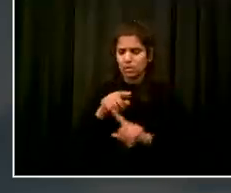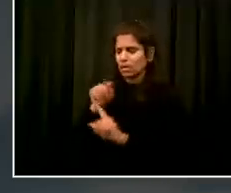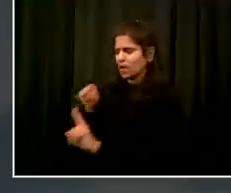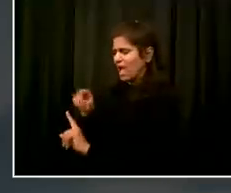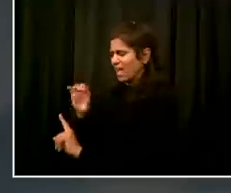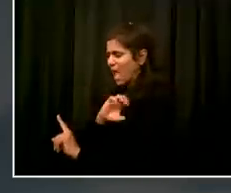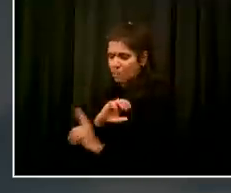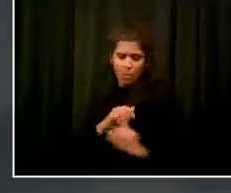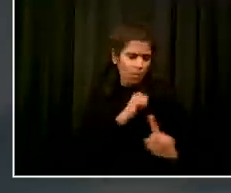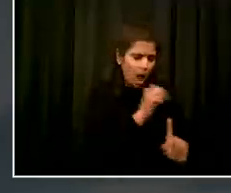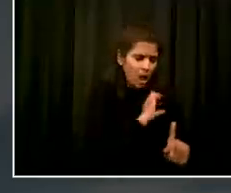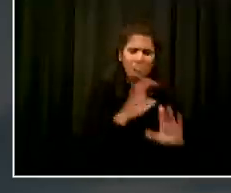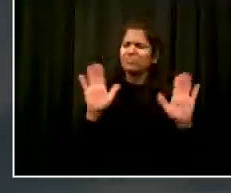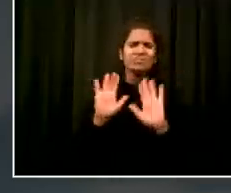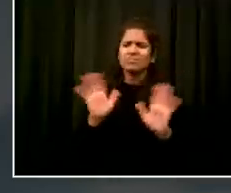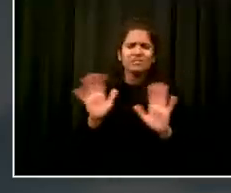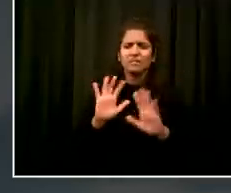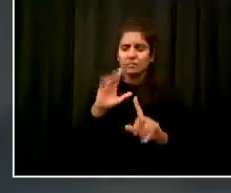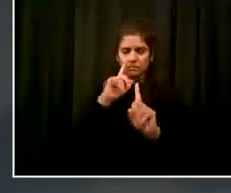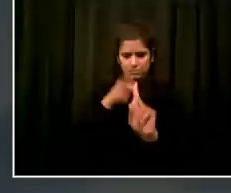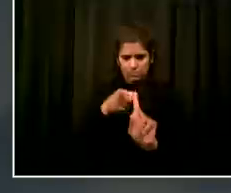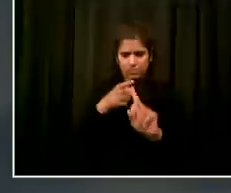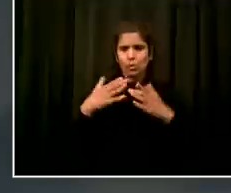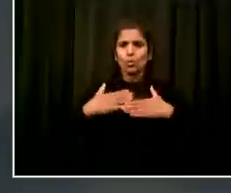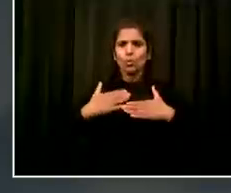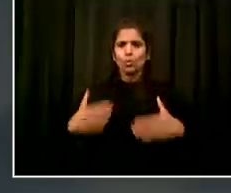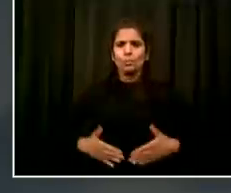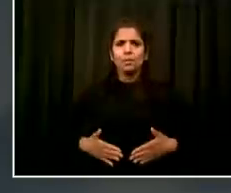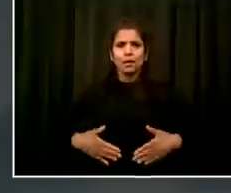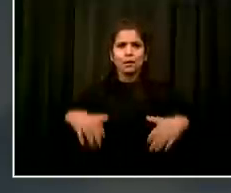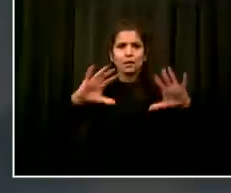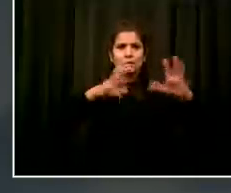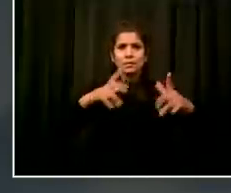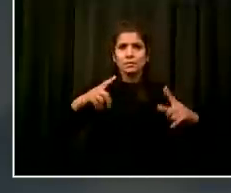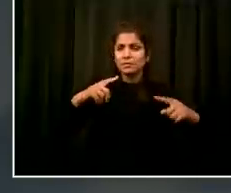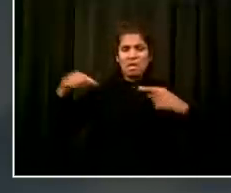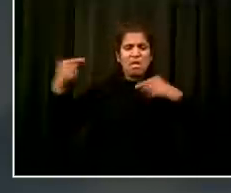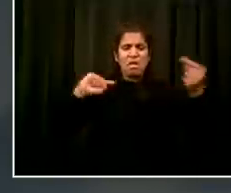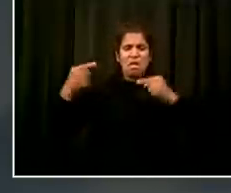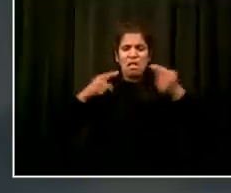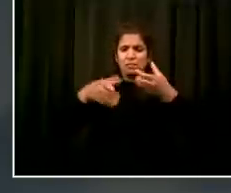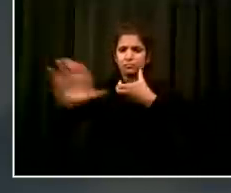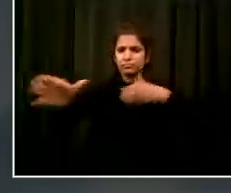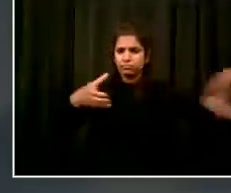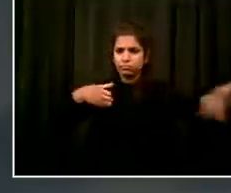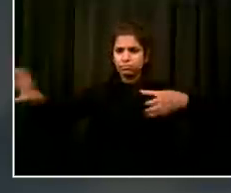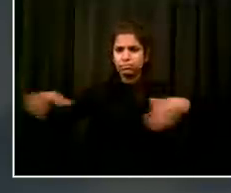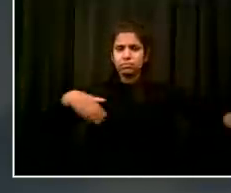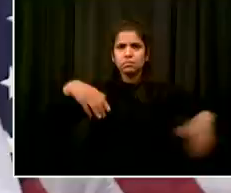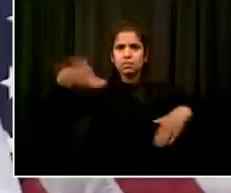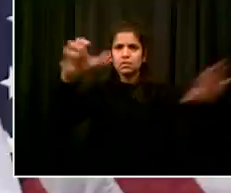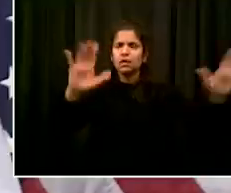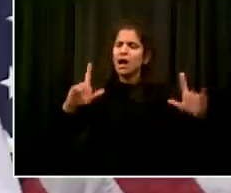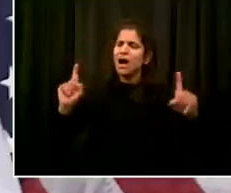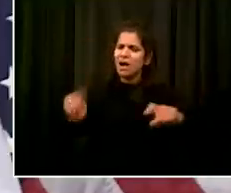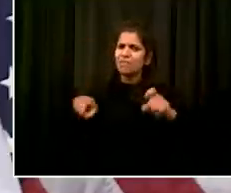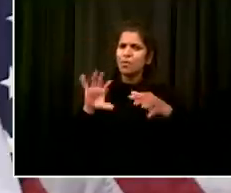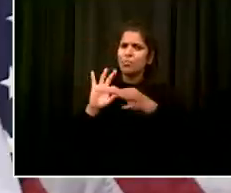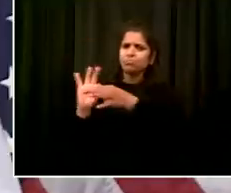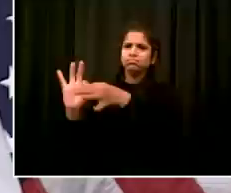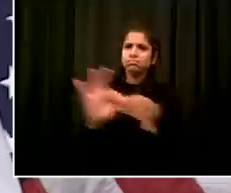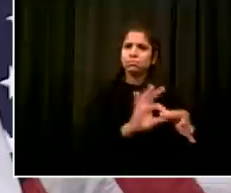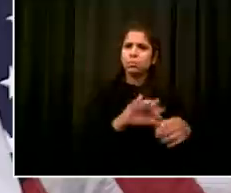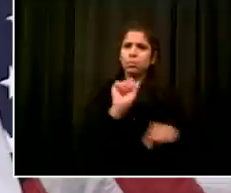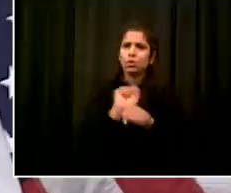to divide us because no one wants to be divided here. And we are moving forward. Amen. Well said, Commissioner. I'm